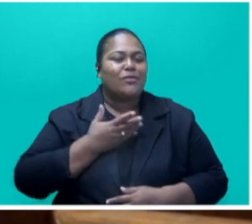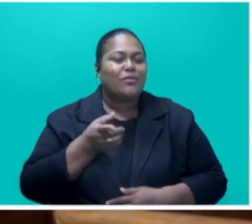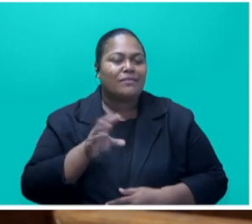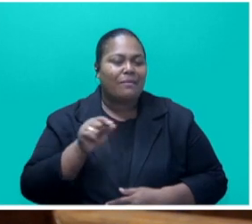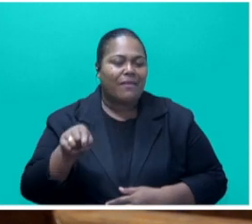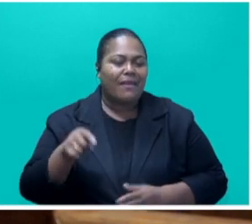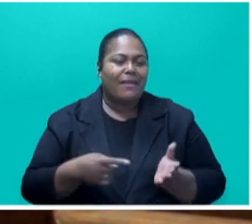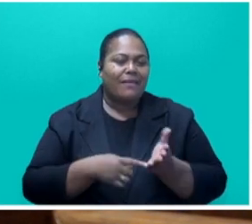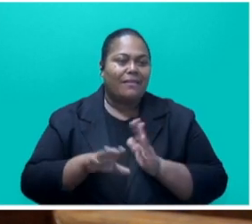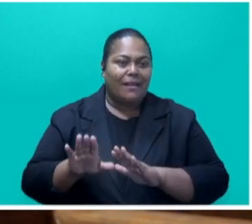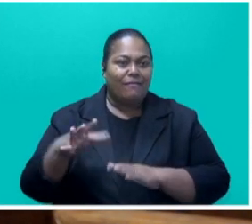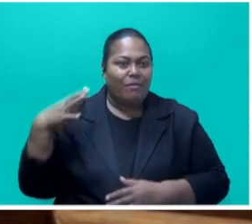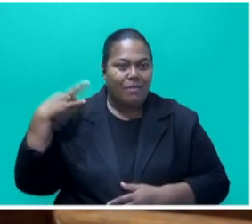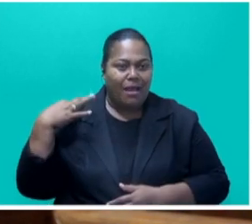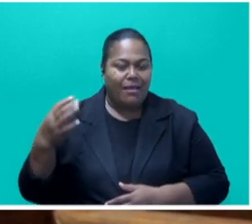Tailevu.